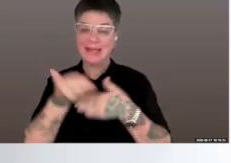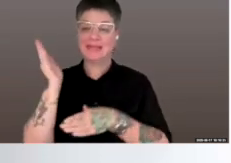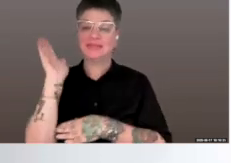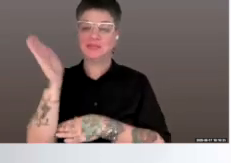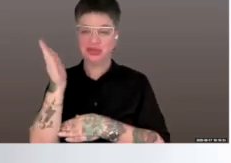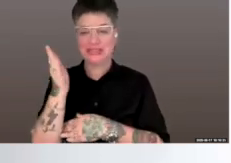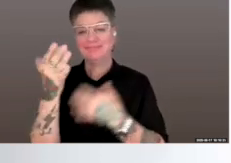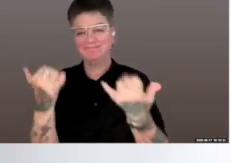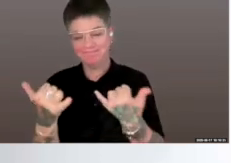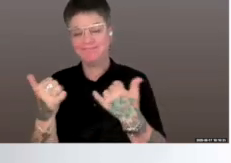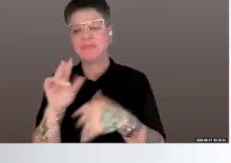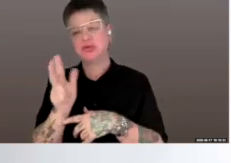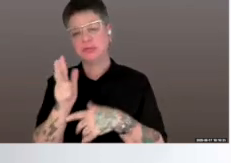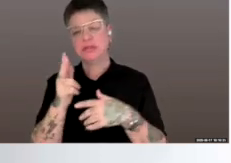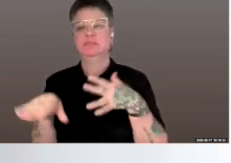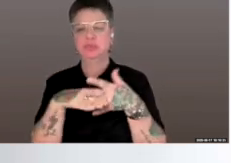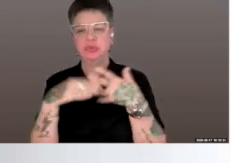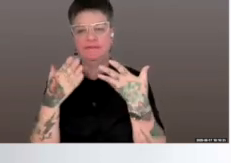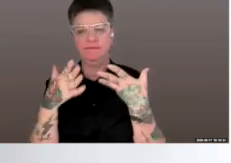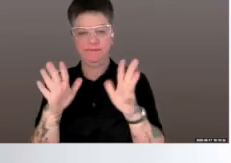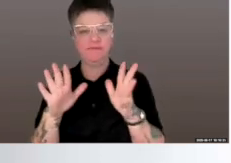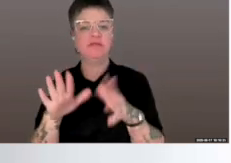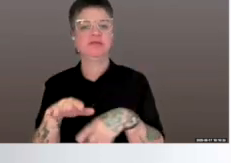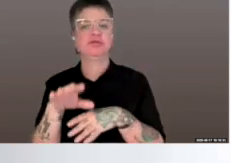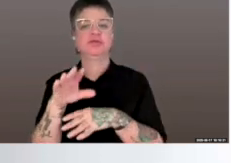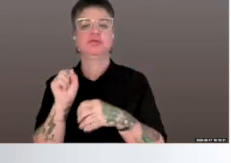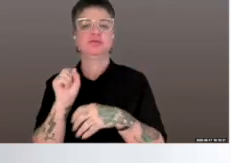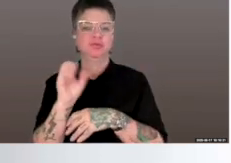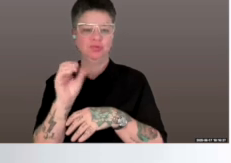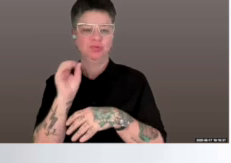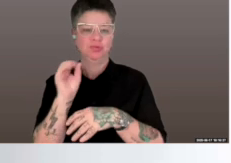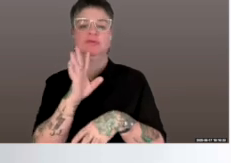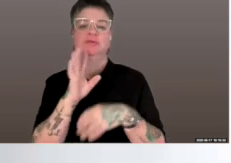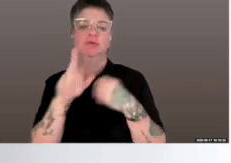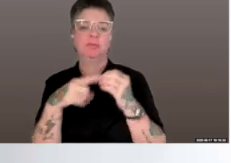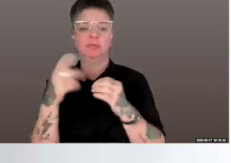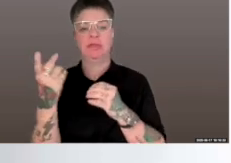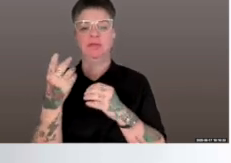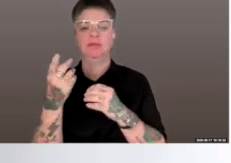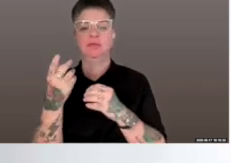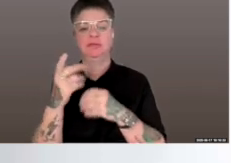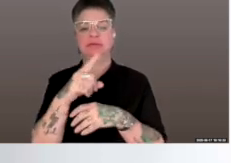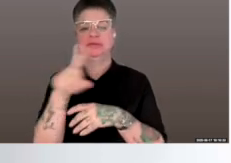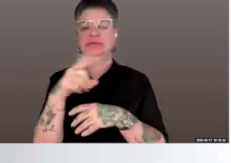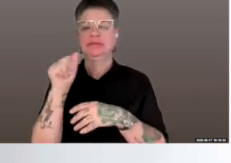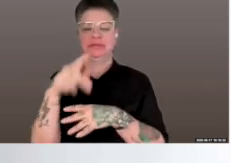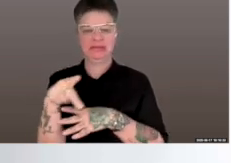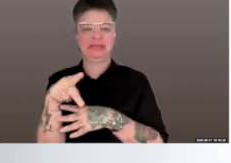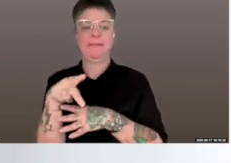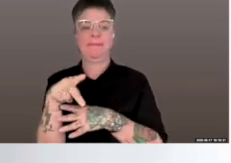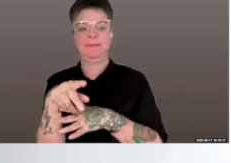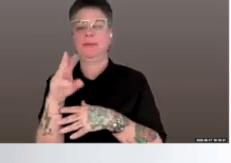low-income residents' concerns about premature battery degradation, resulting in reduced vehicle